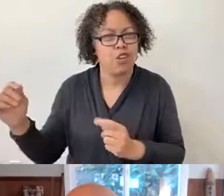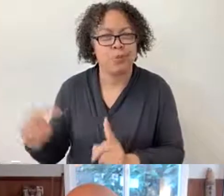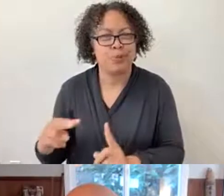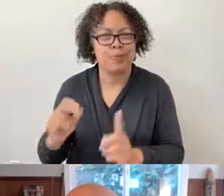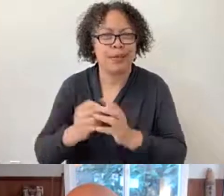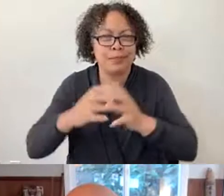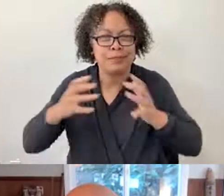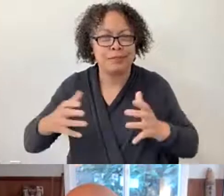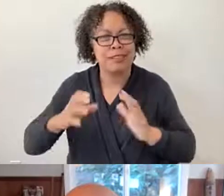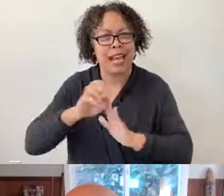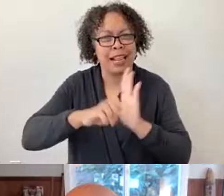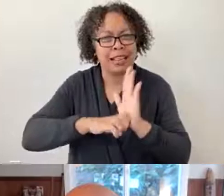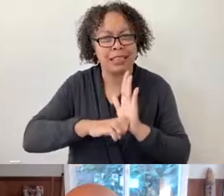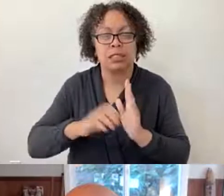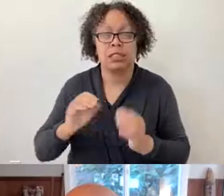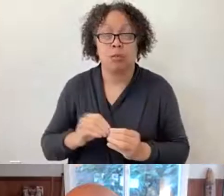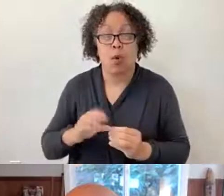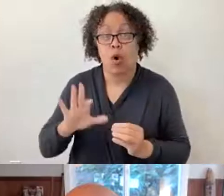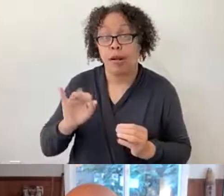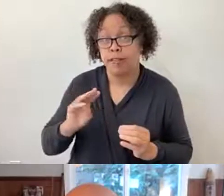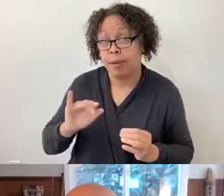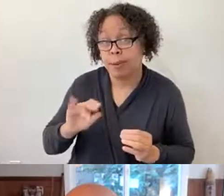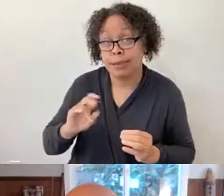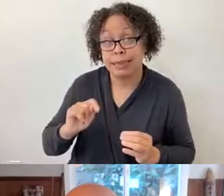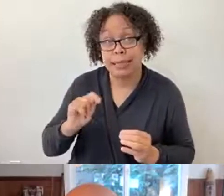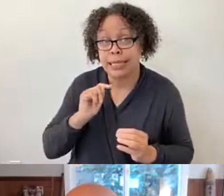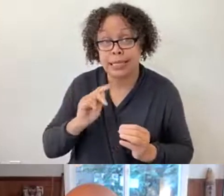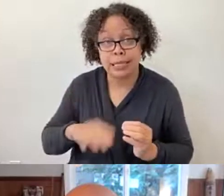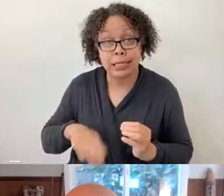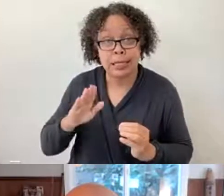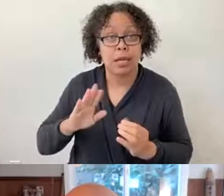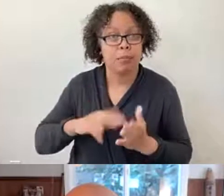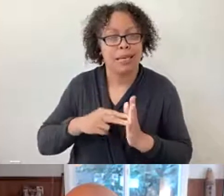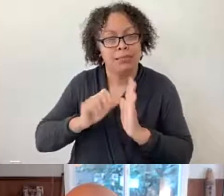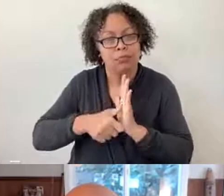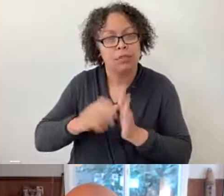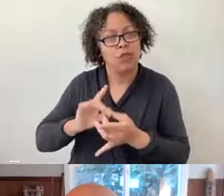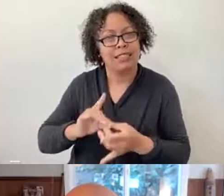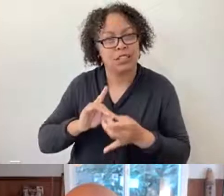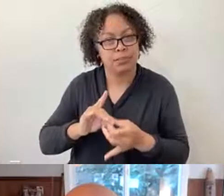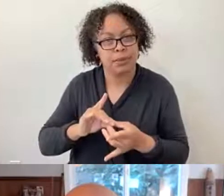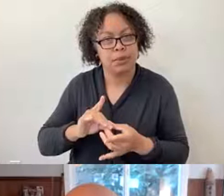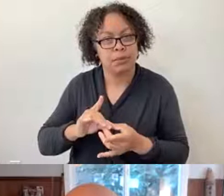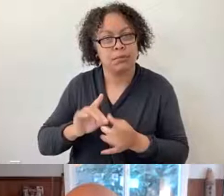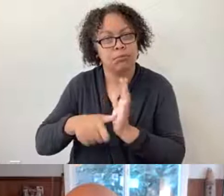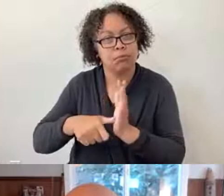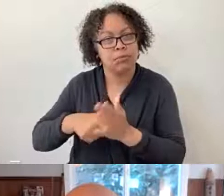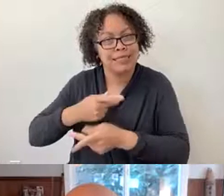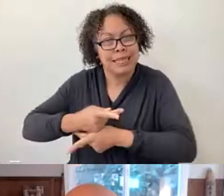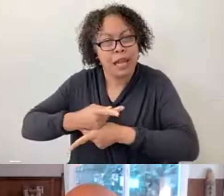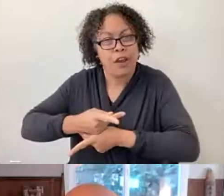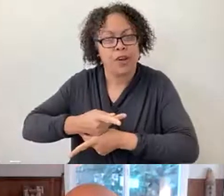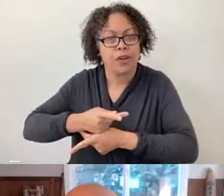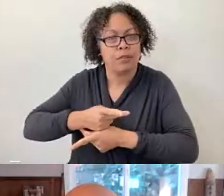of feminist thinking that's about the relationships that you're building and the care that you're putting